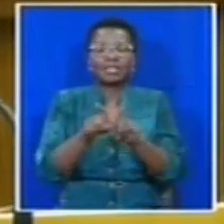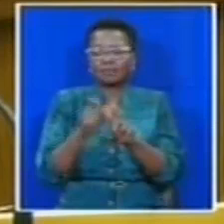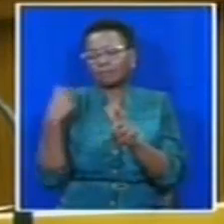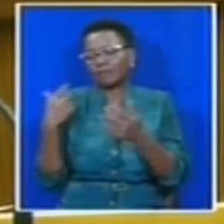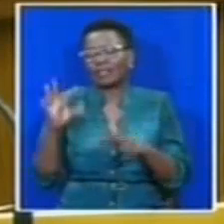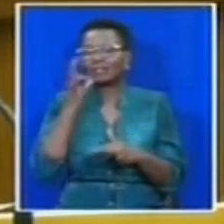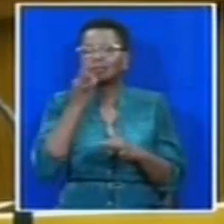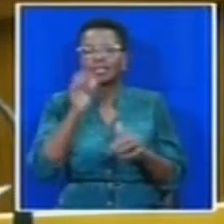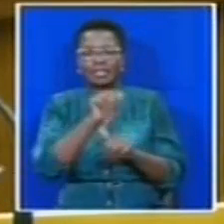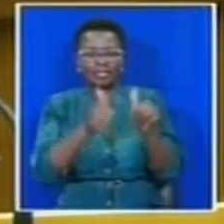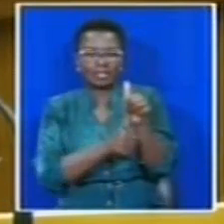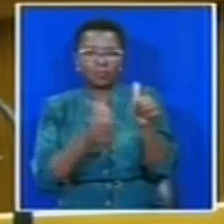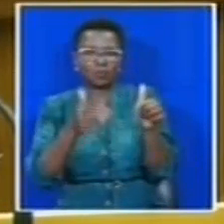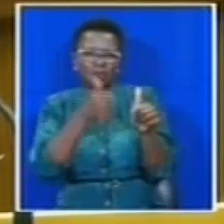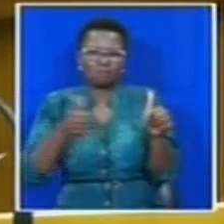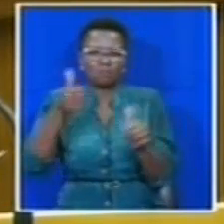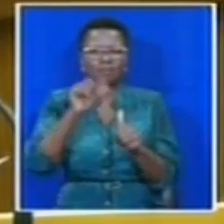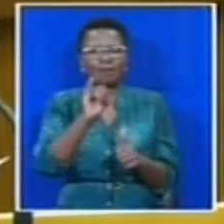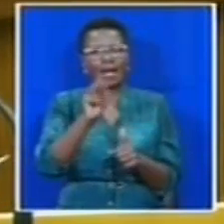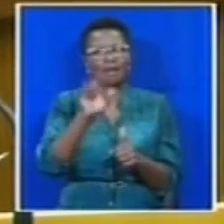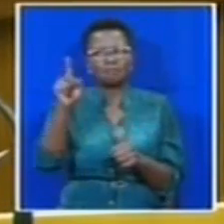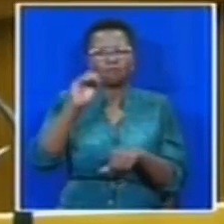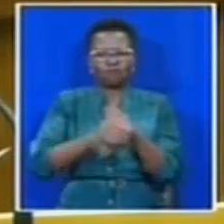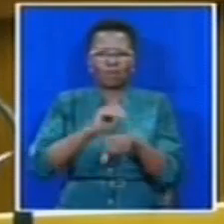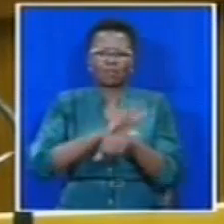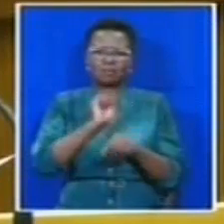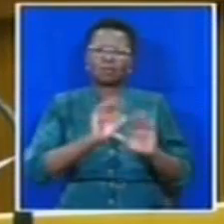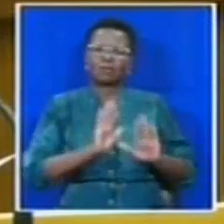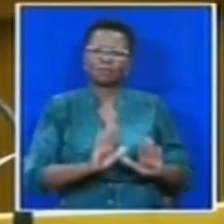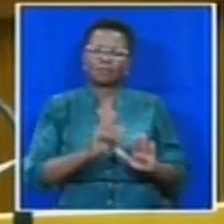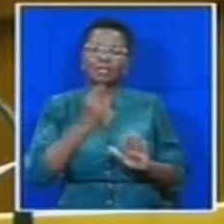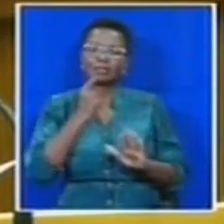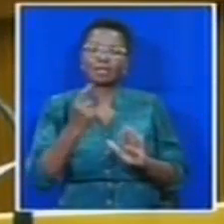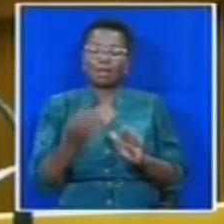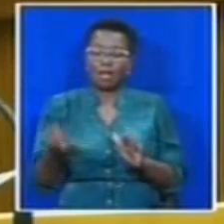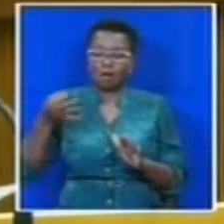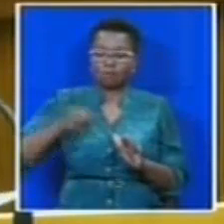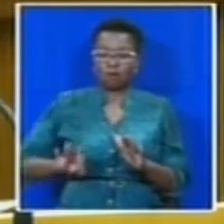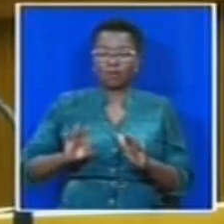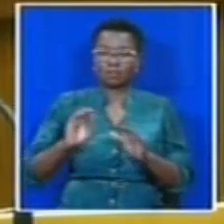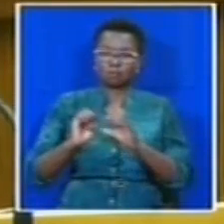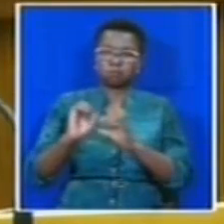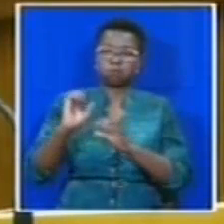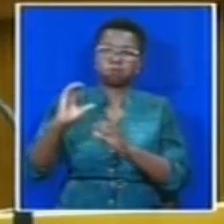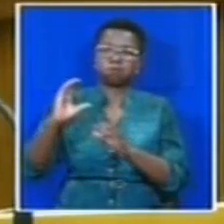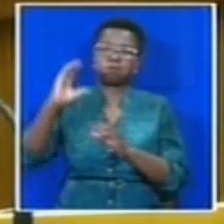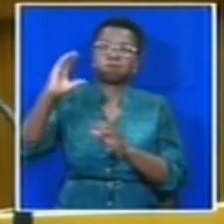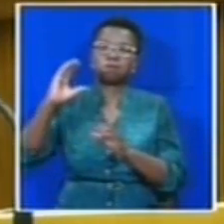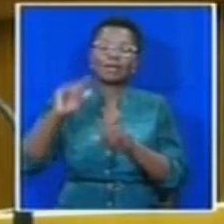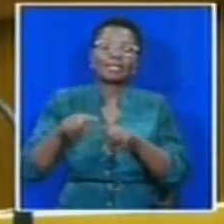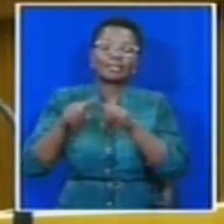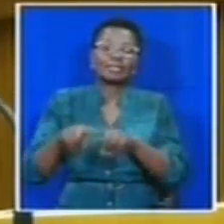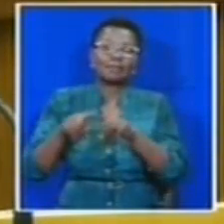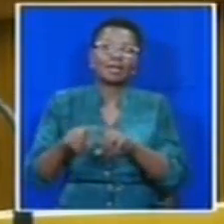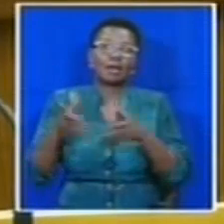the deputy head of the IMF, who's a great friend of South Africa, profit margins in South African companies are often built upon barriers that